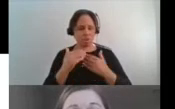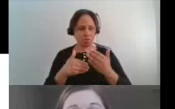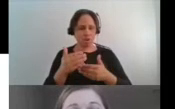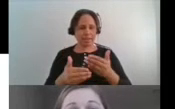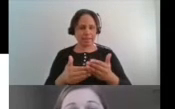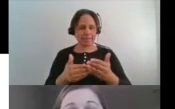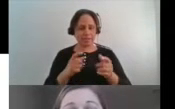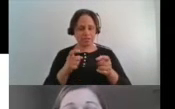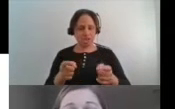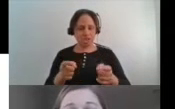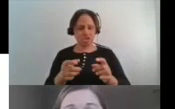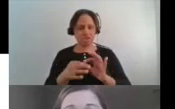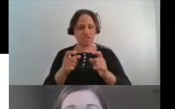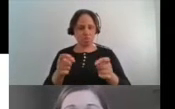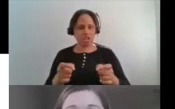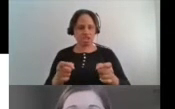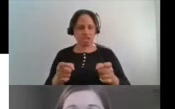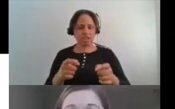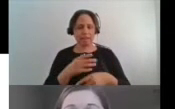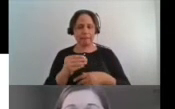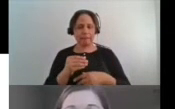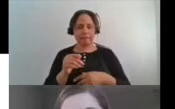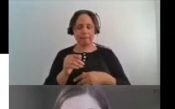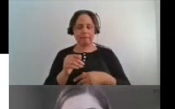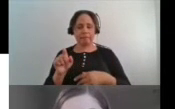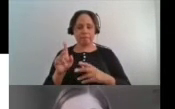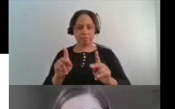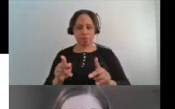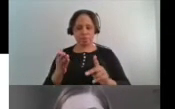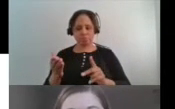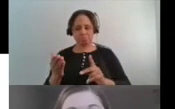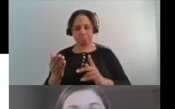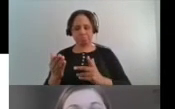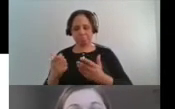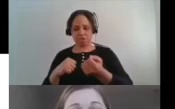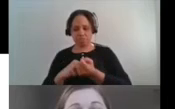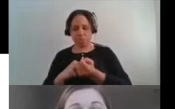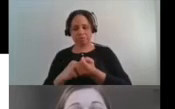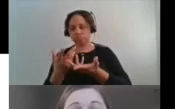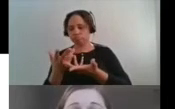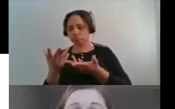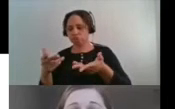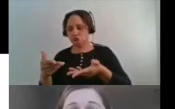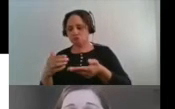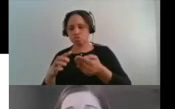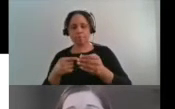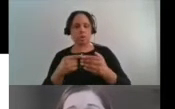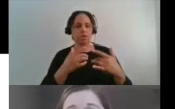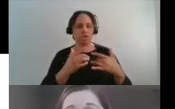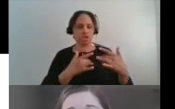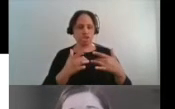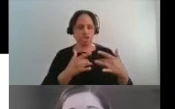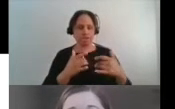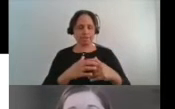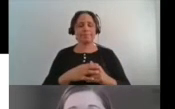donation is, and that they have that person to talk to about their concerns. Once again, the